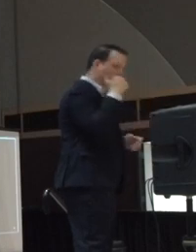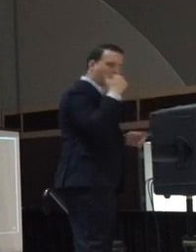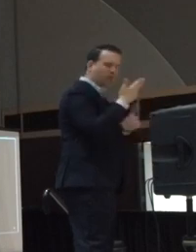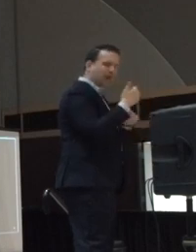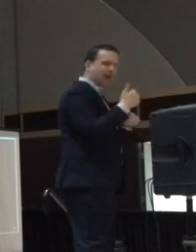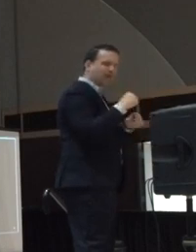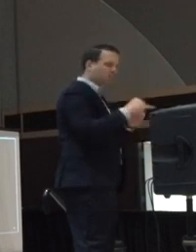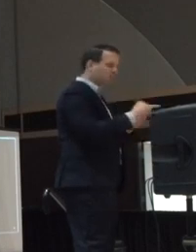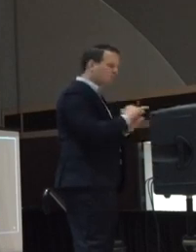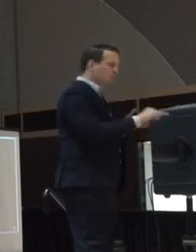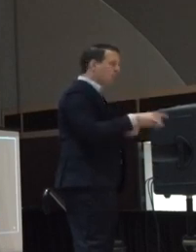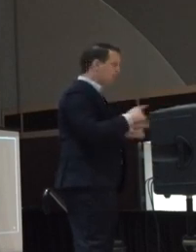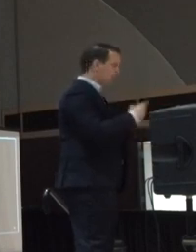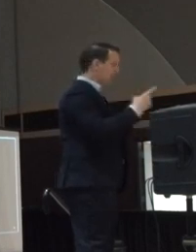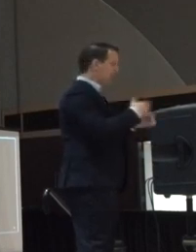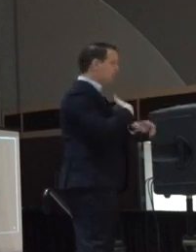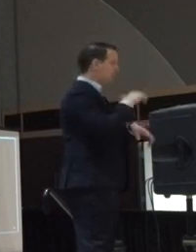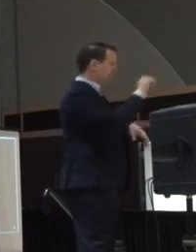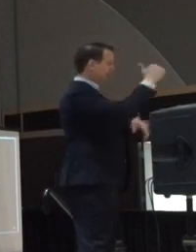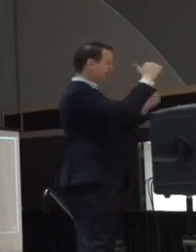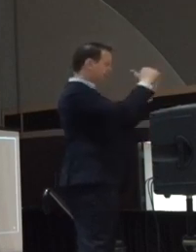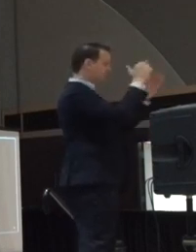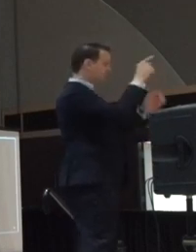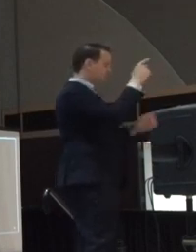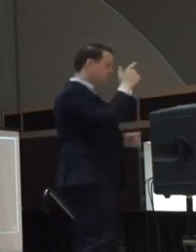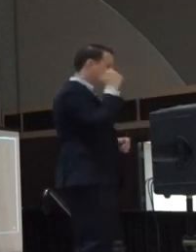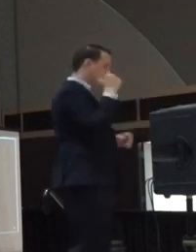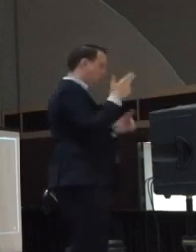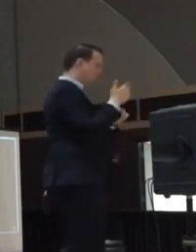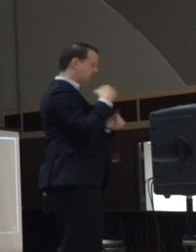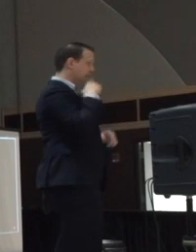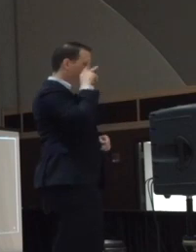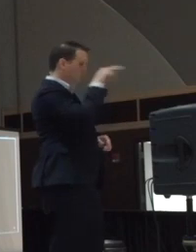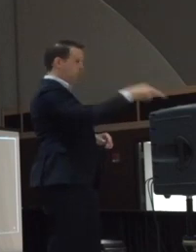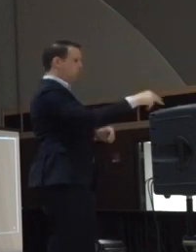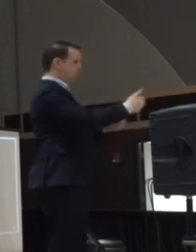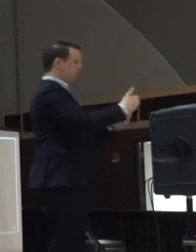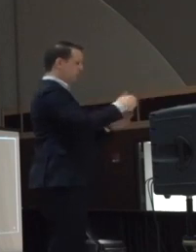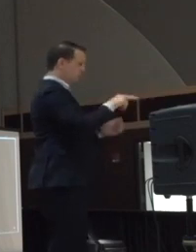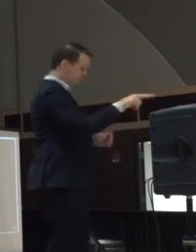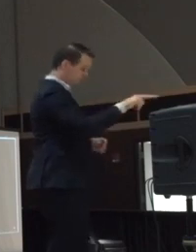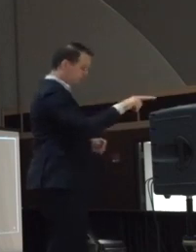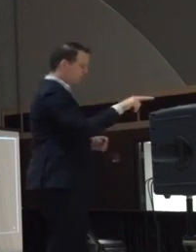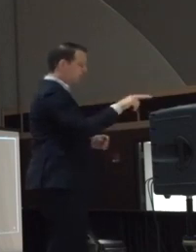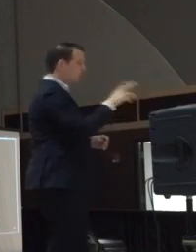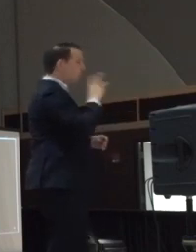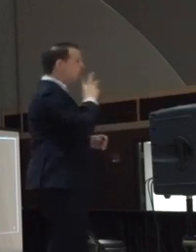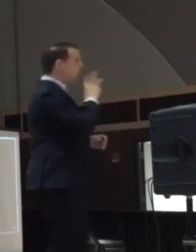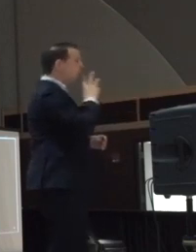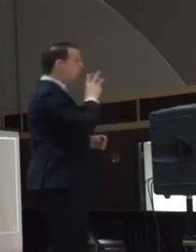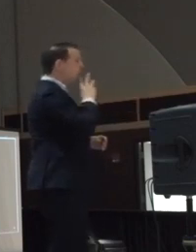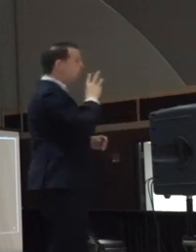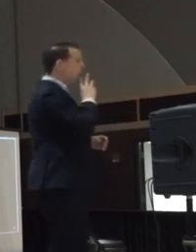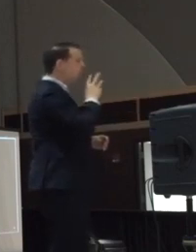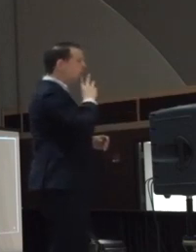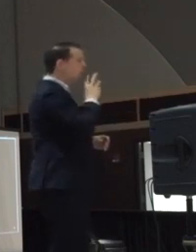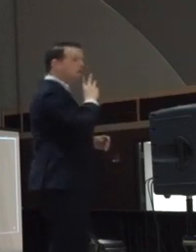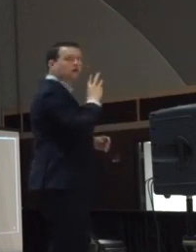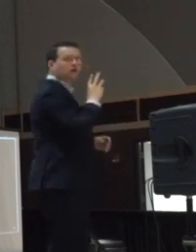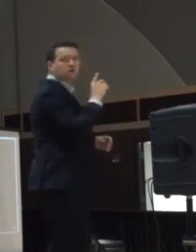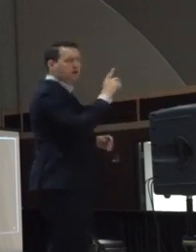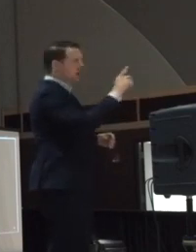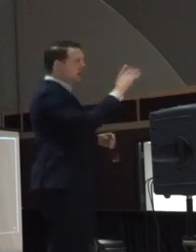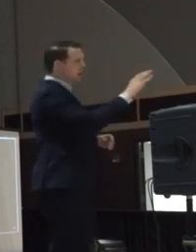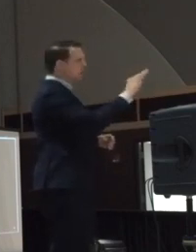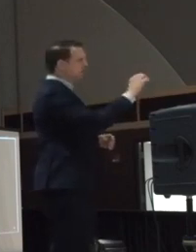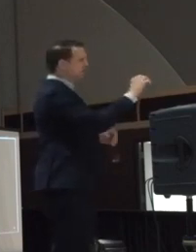But when I was on the 10th floor of this hotel and I looked out the window, the water was only 100